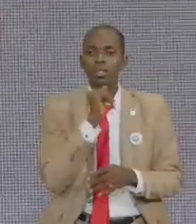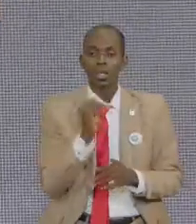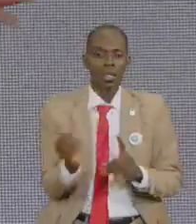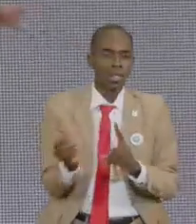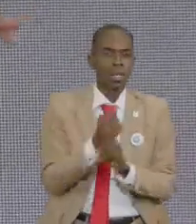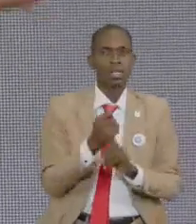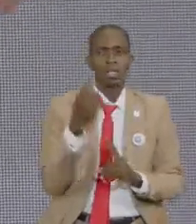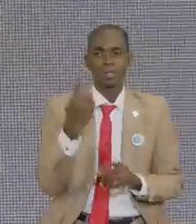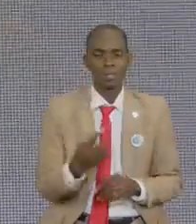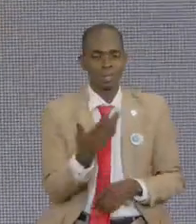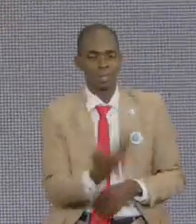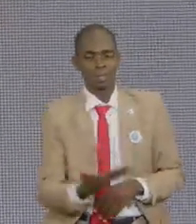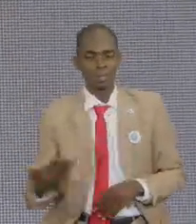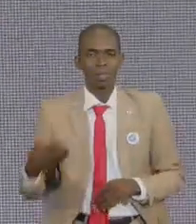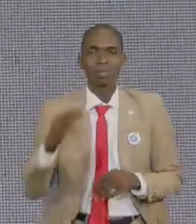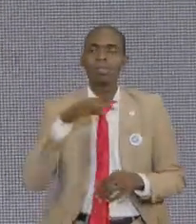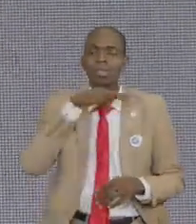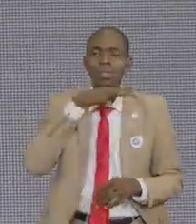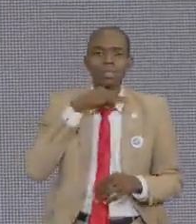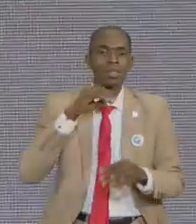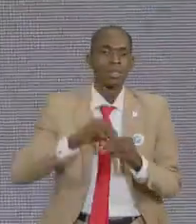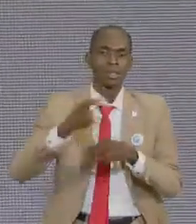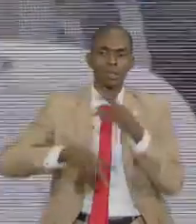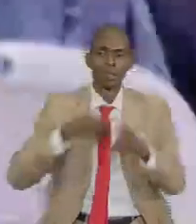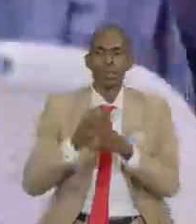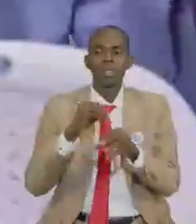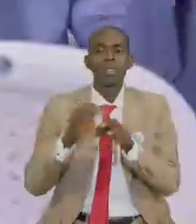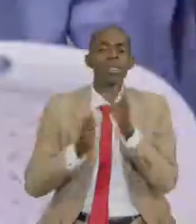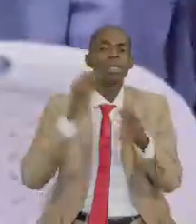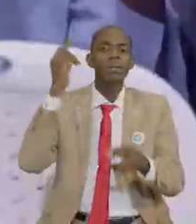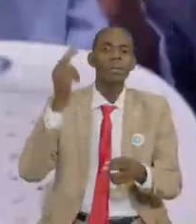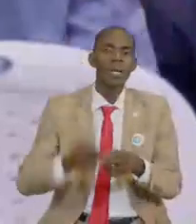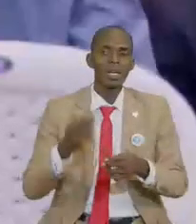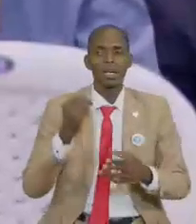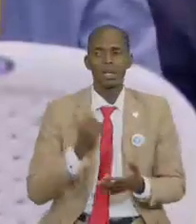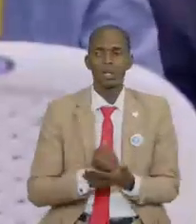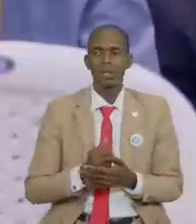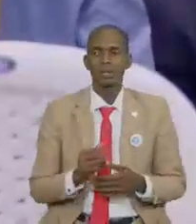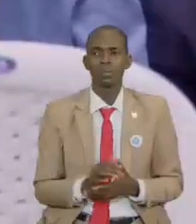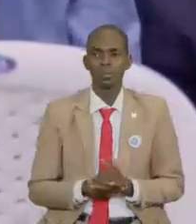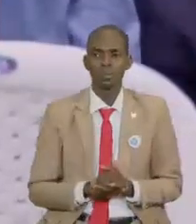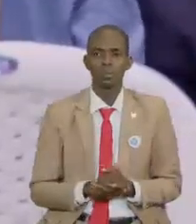attributes and the dirty things of the world in Jesus' name.